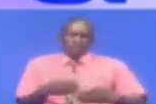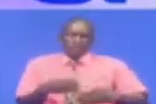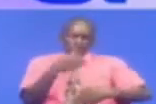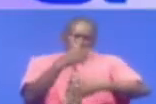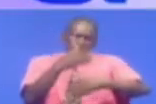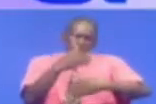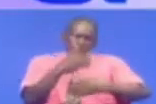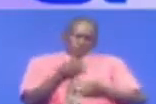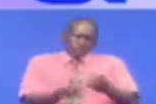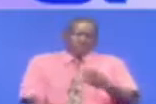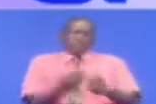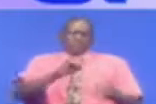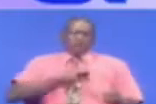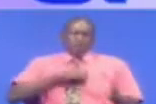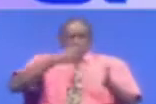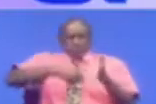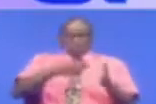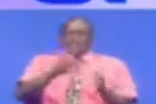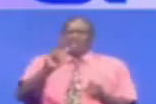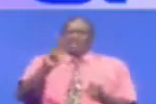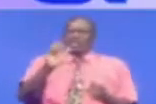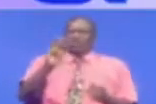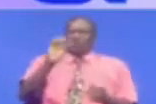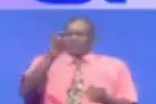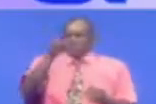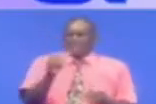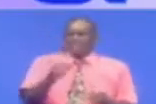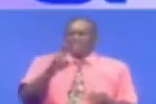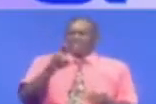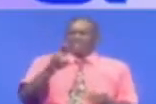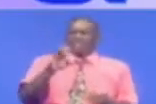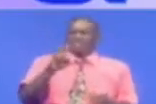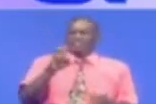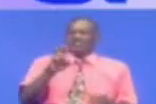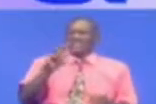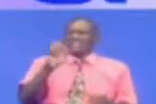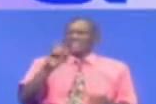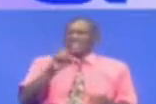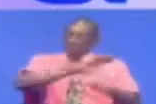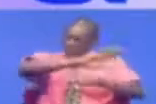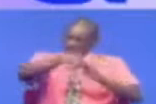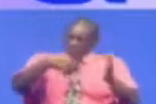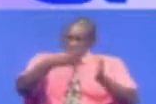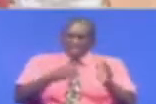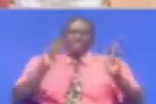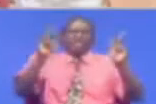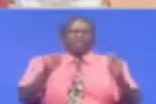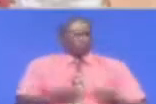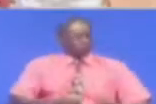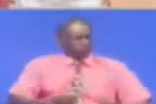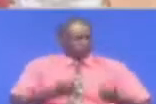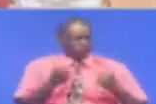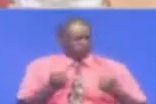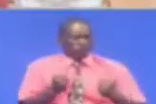local industries. Kikomi, Rivertex, all these are our industries. We used to enjoy, Kisumu used to be vibrant